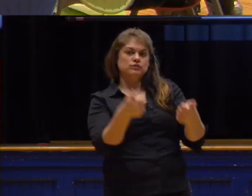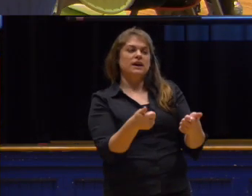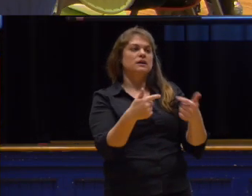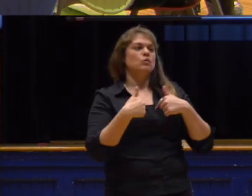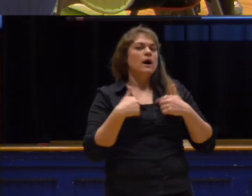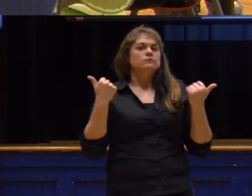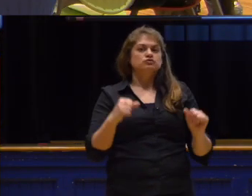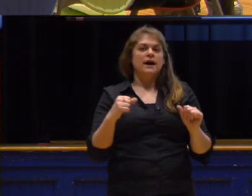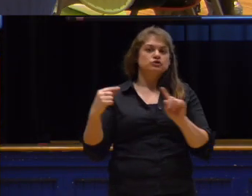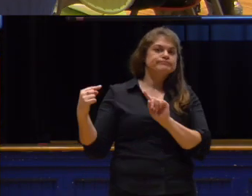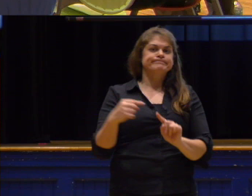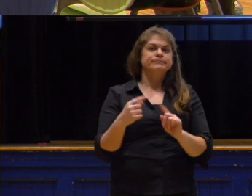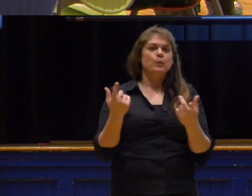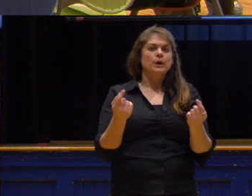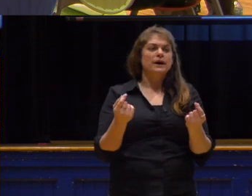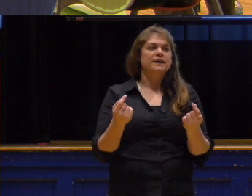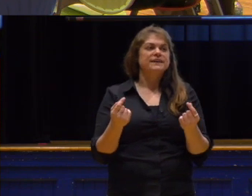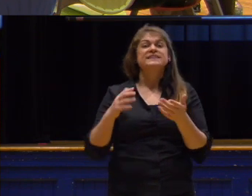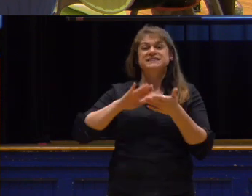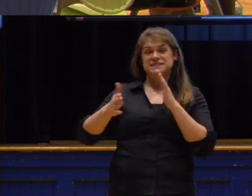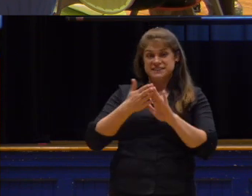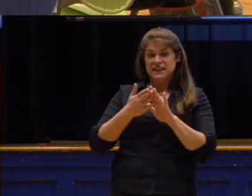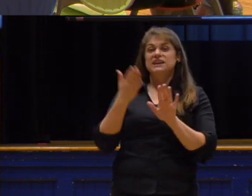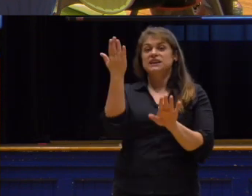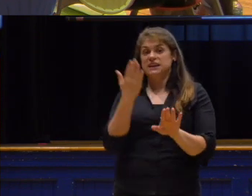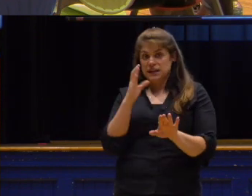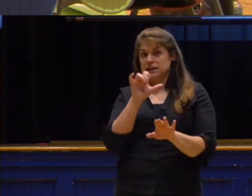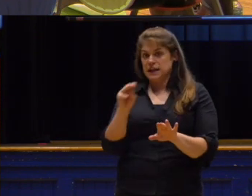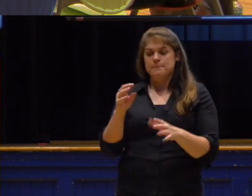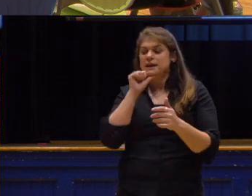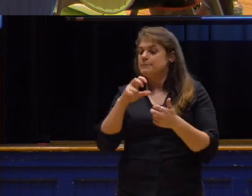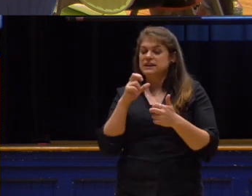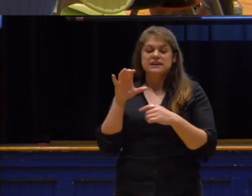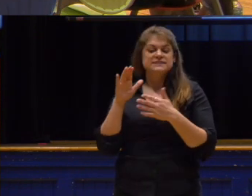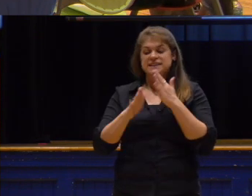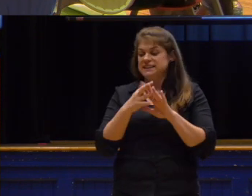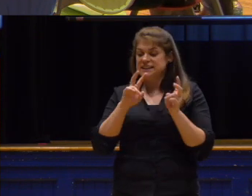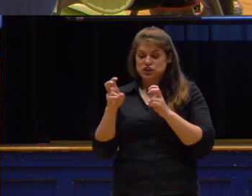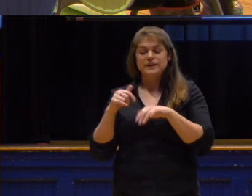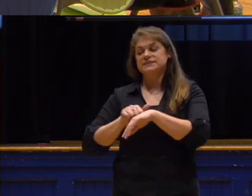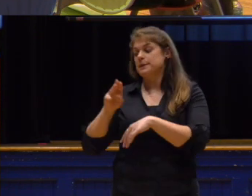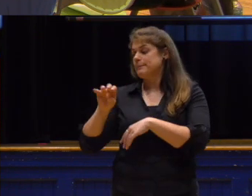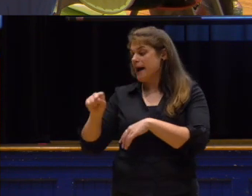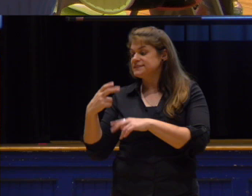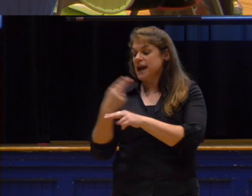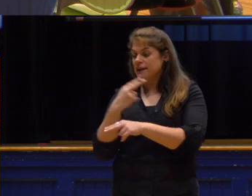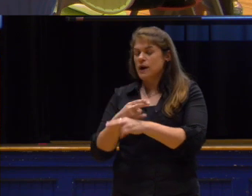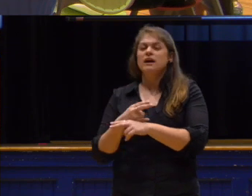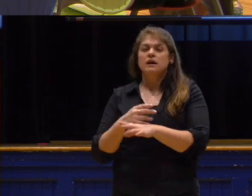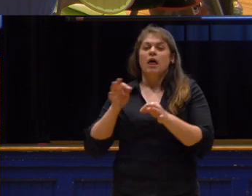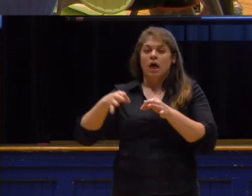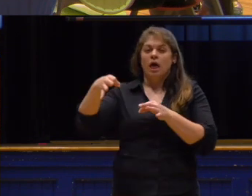What I'm trying to skirt around is the city gets it first. It may not be a city issue. It goes to Mass Highway, then it goes to